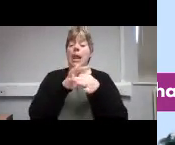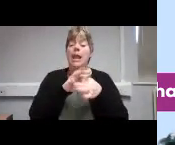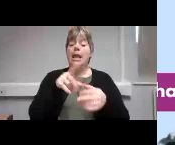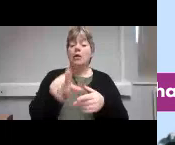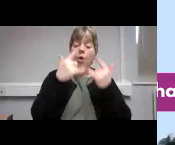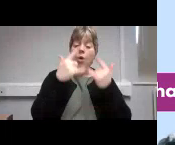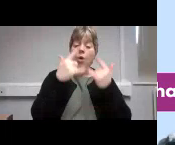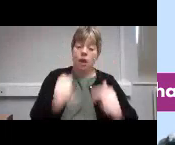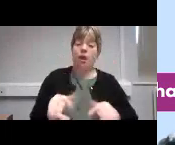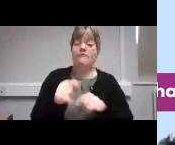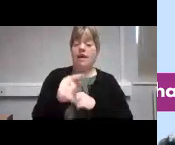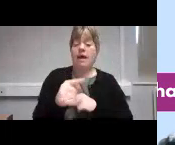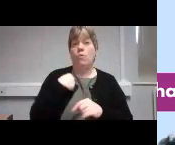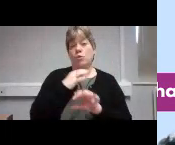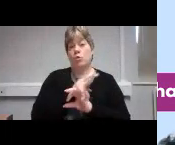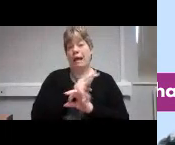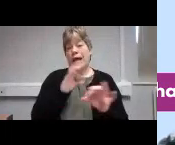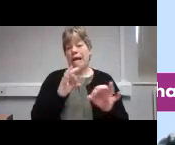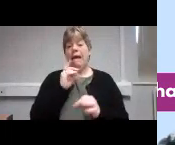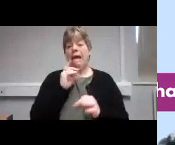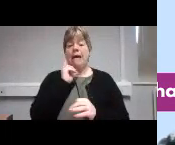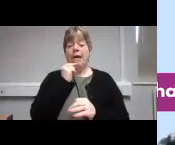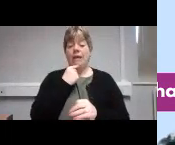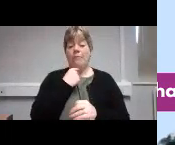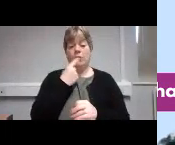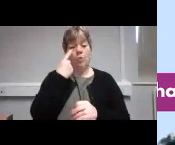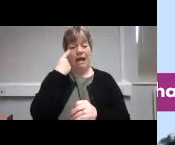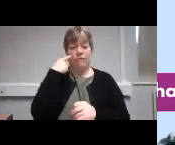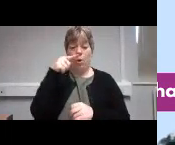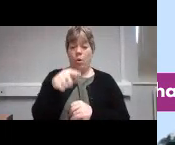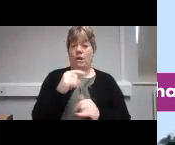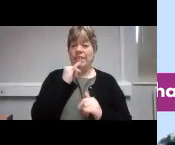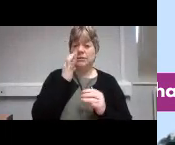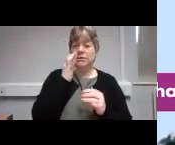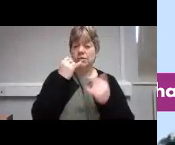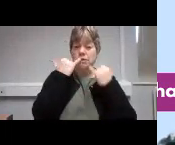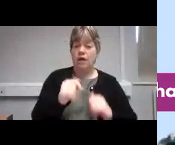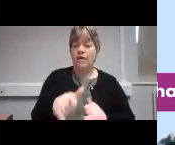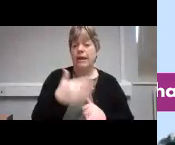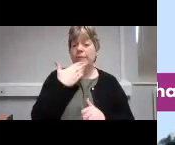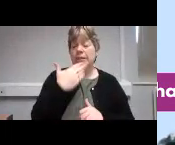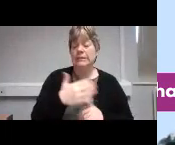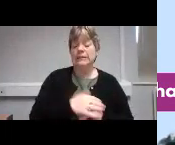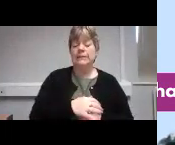survey that we would ask people to have a little look at. So